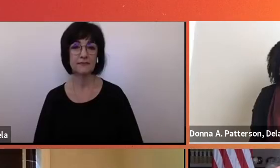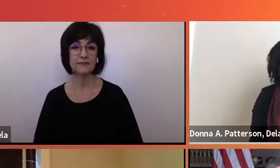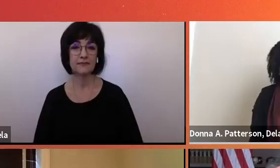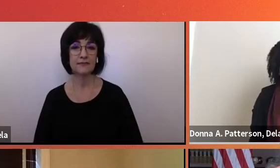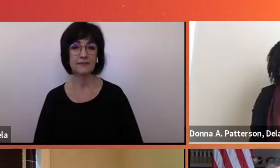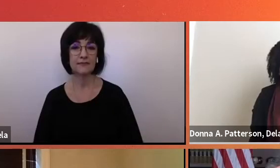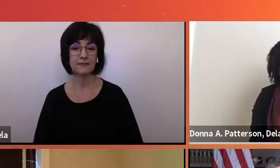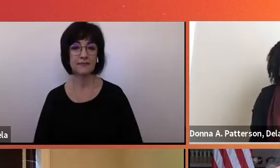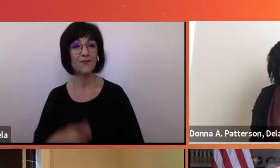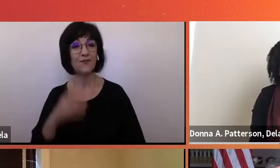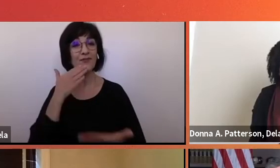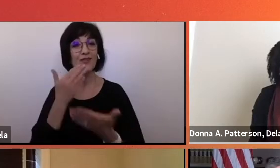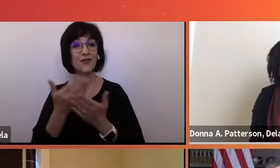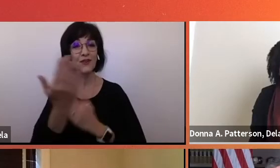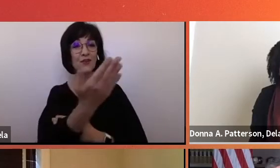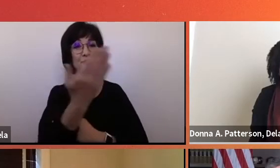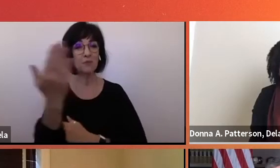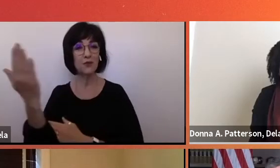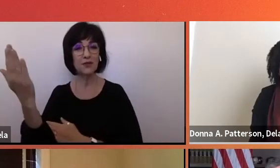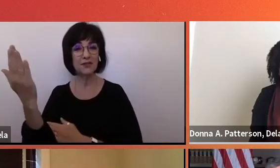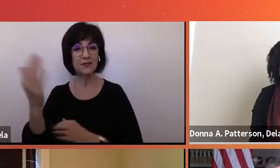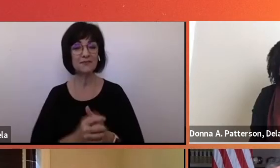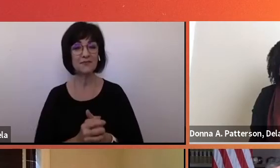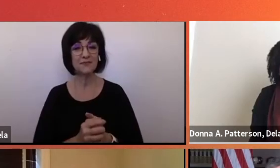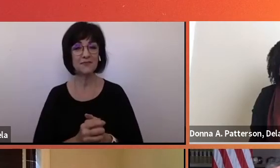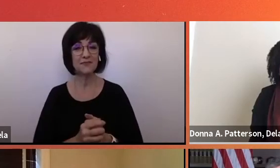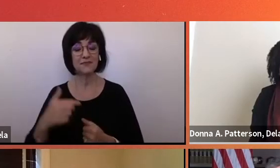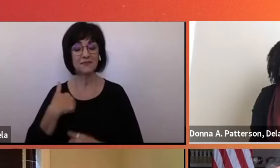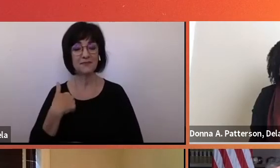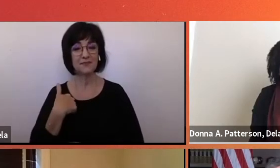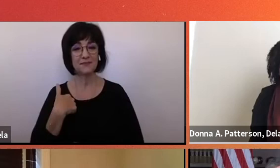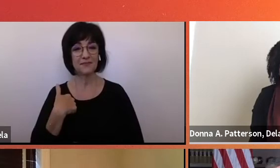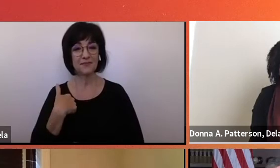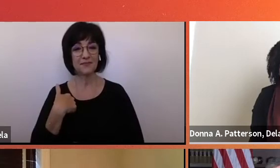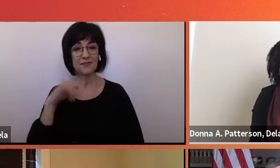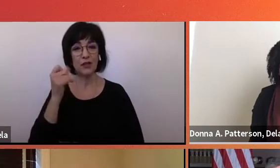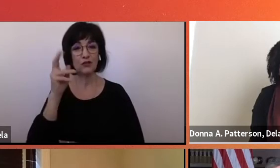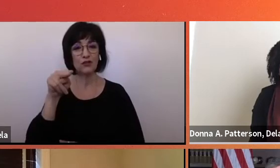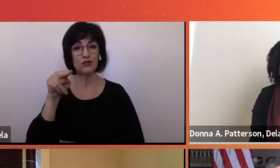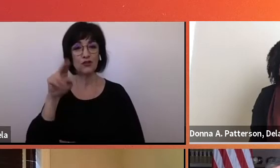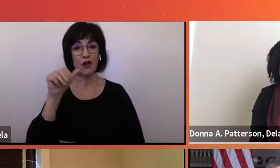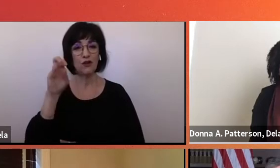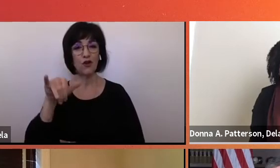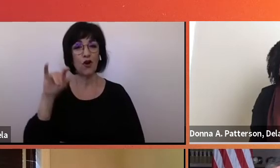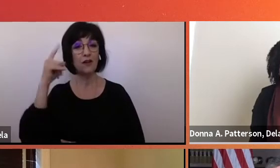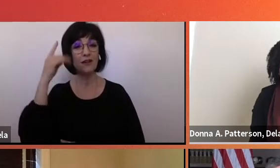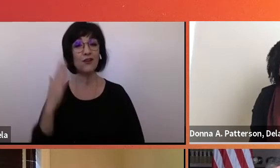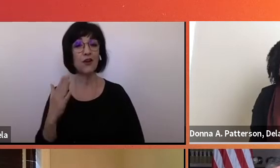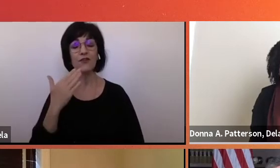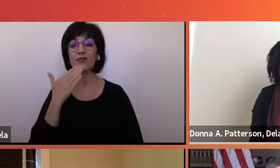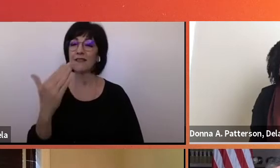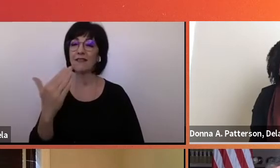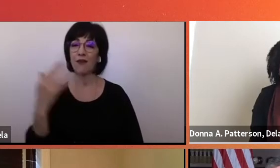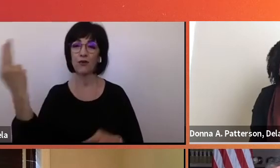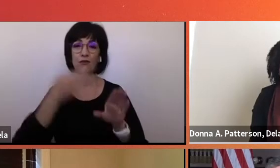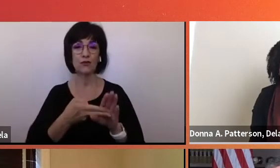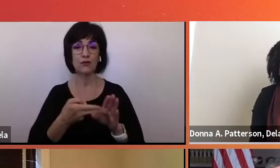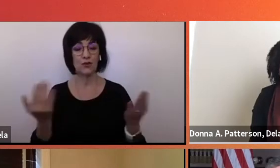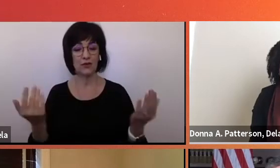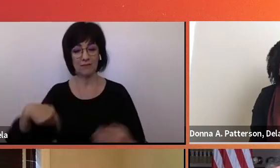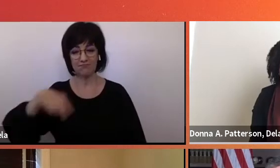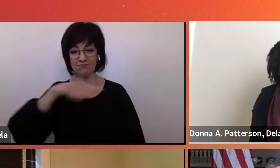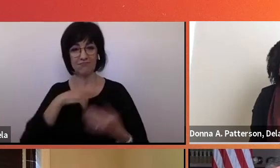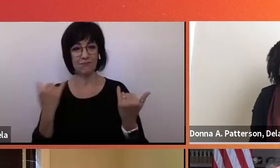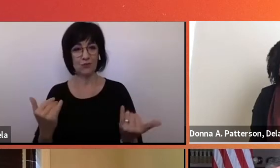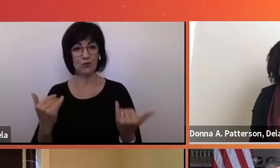Good morning, everyone. I'm Governor John Carney. Thank you for joining us today for our discussion about the